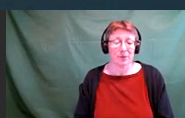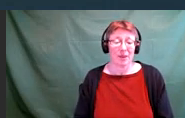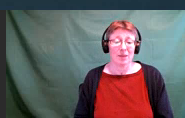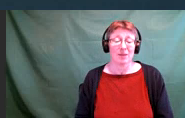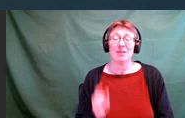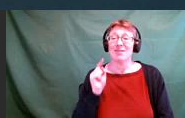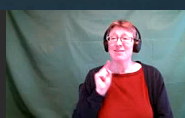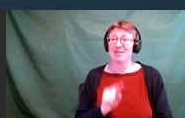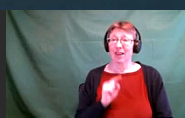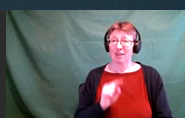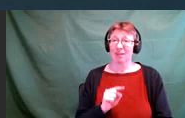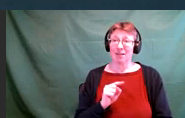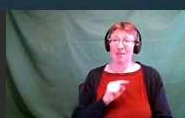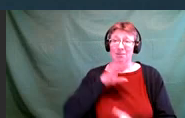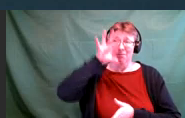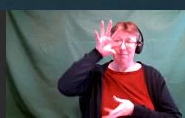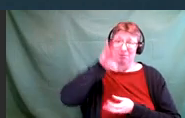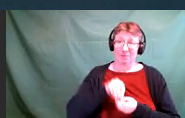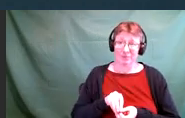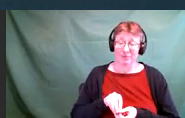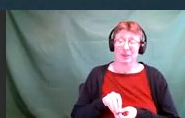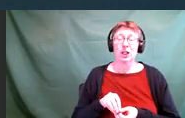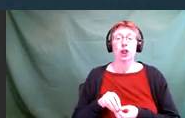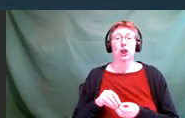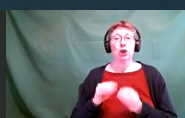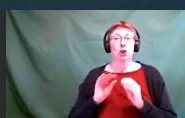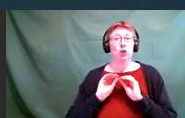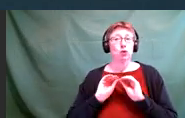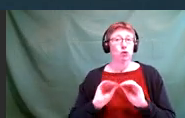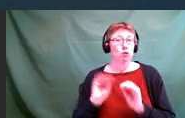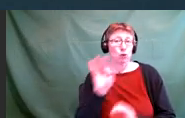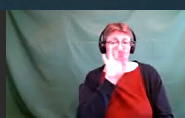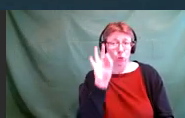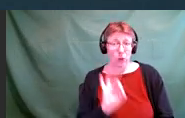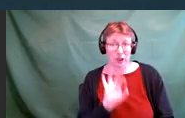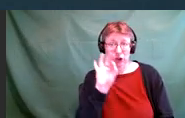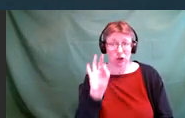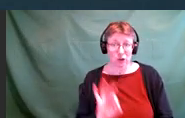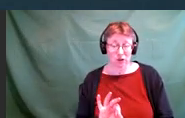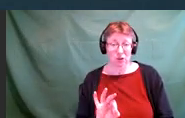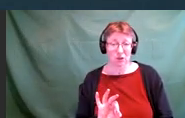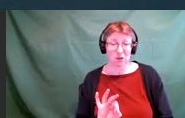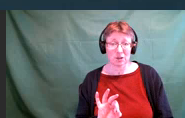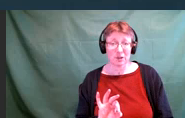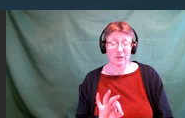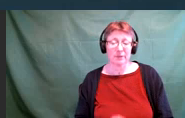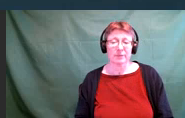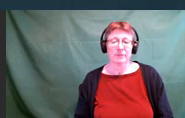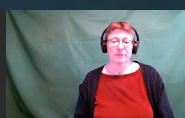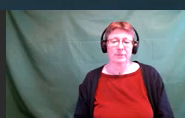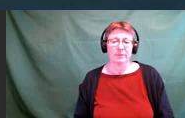So that was the tutorial questions. It was the